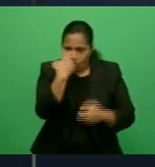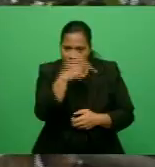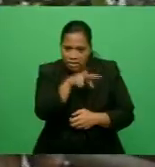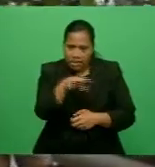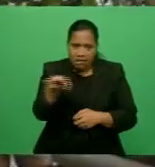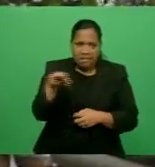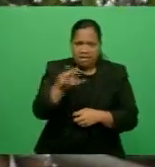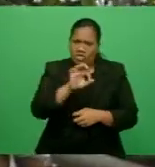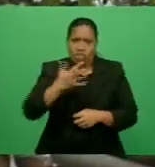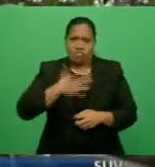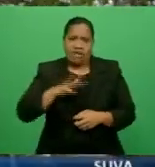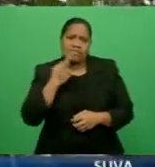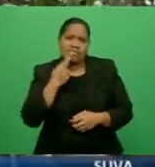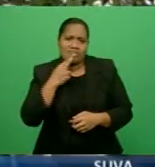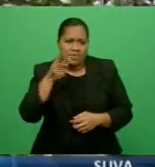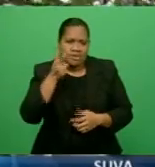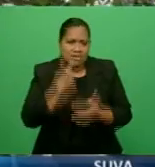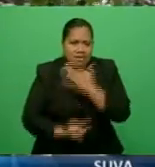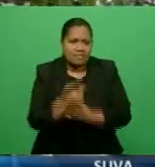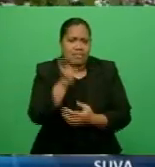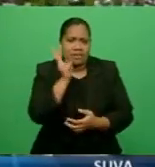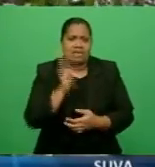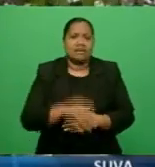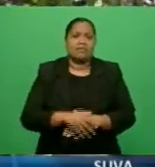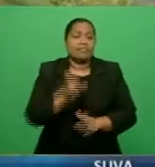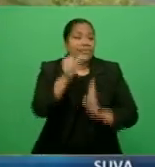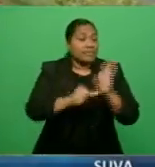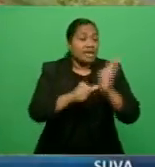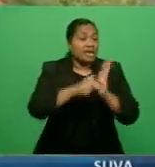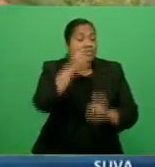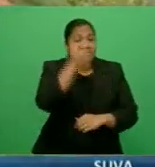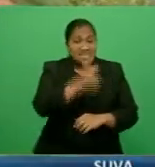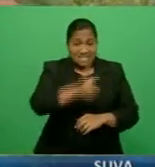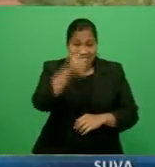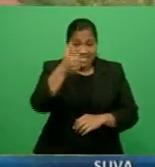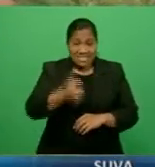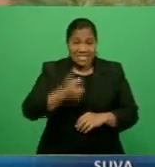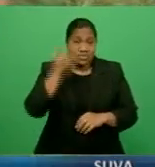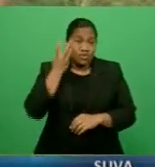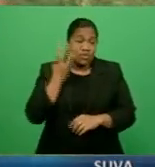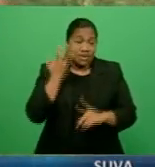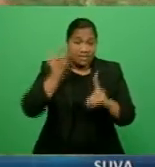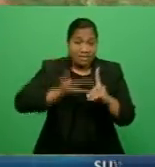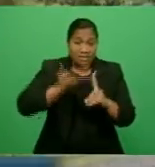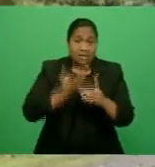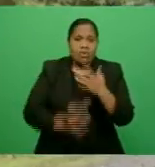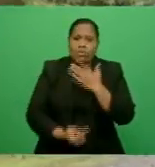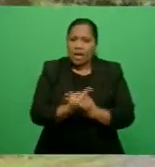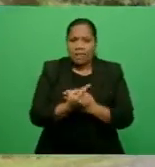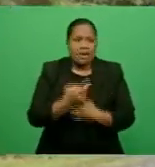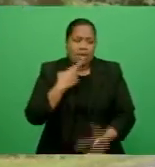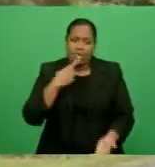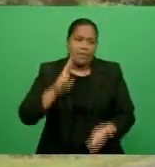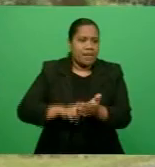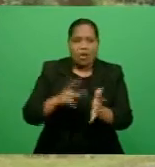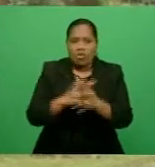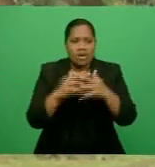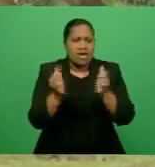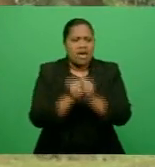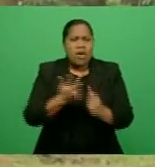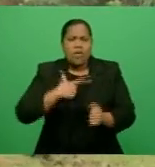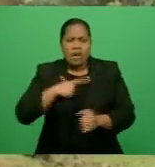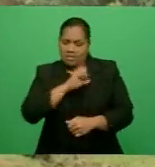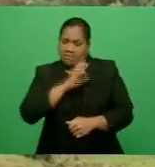incident. 66-year-old Arieta Wakasingaleka says the report made over the weekend was out of concern as they do not want